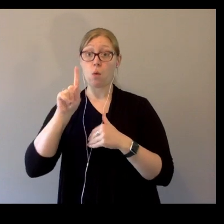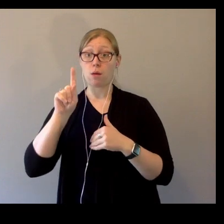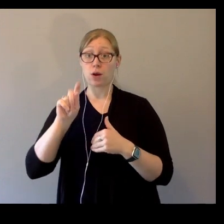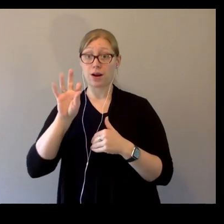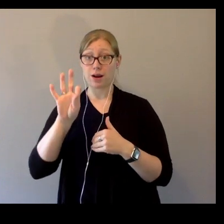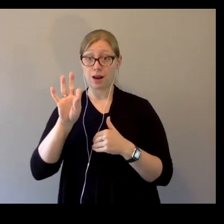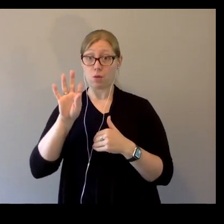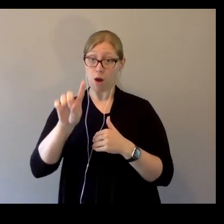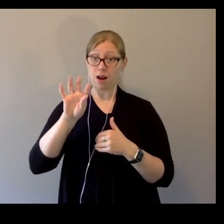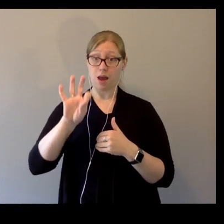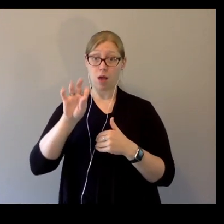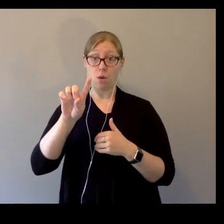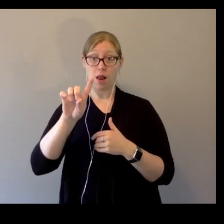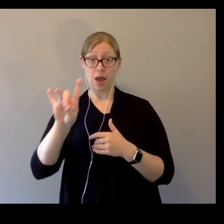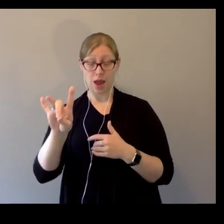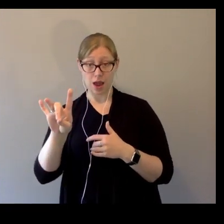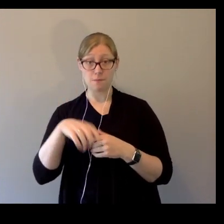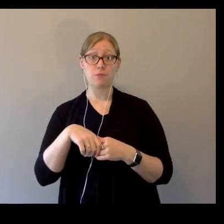1.1918, and then